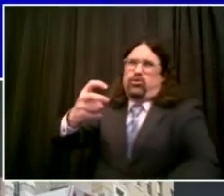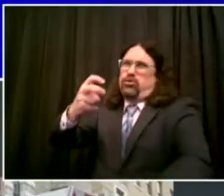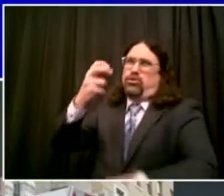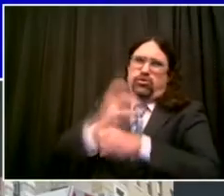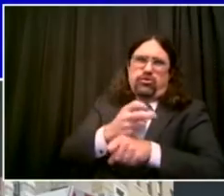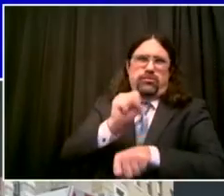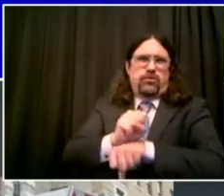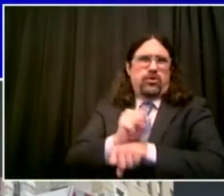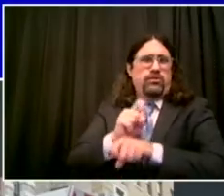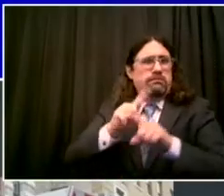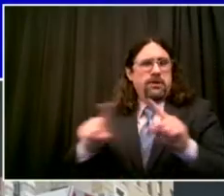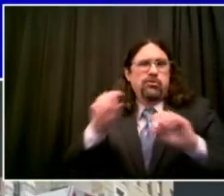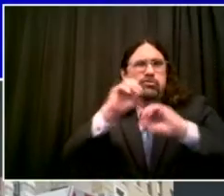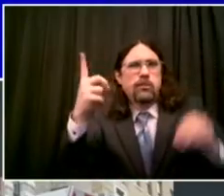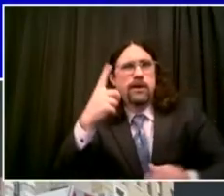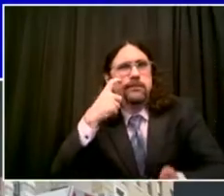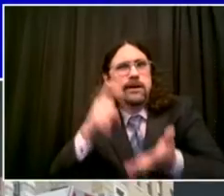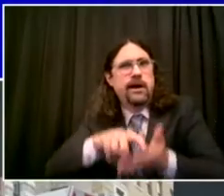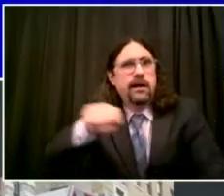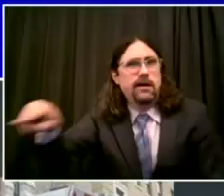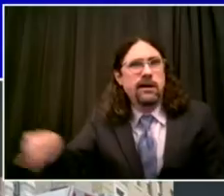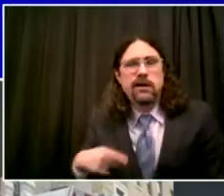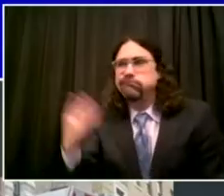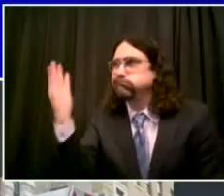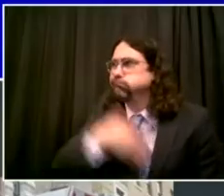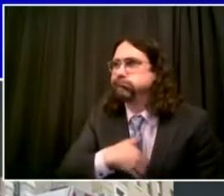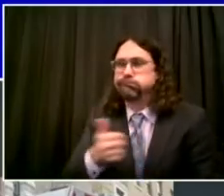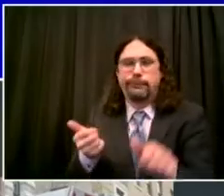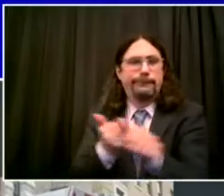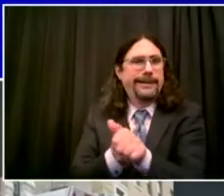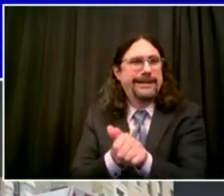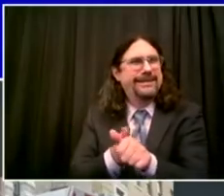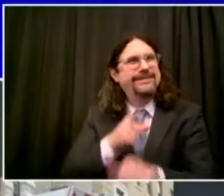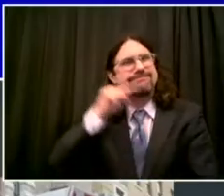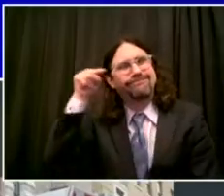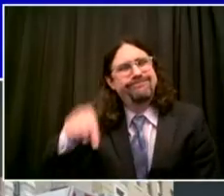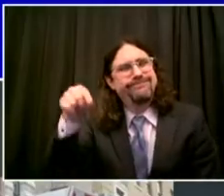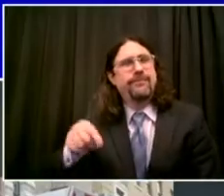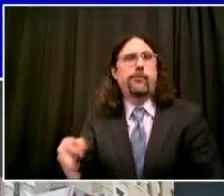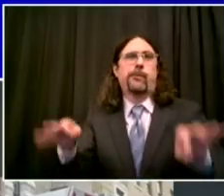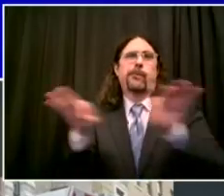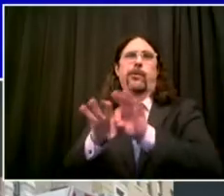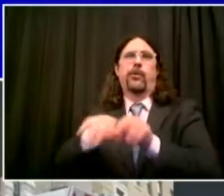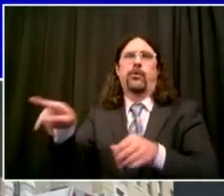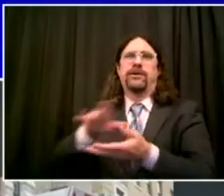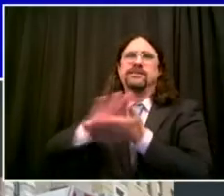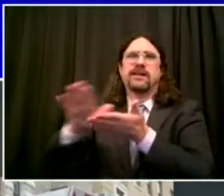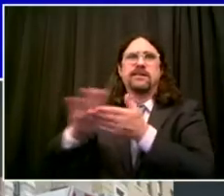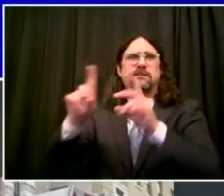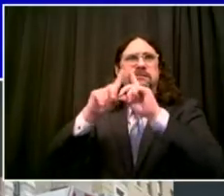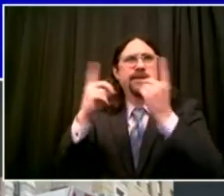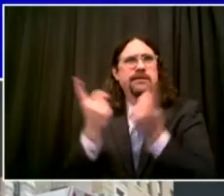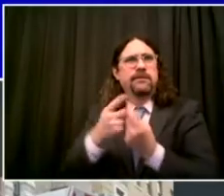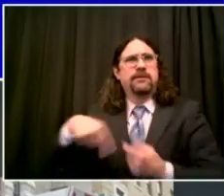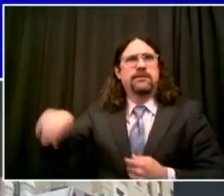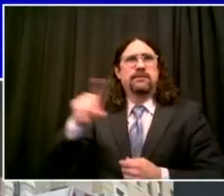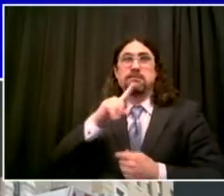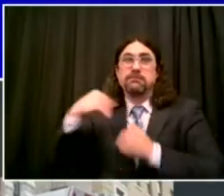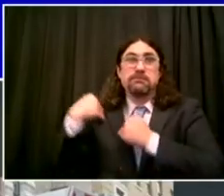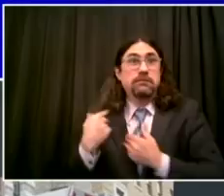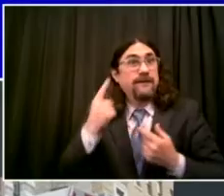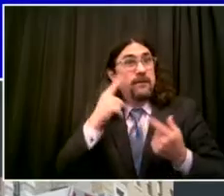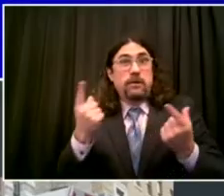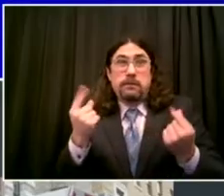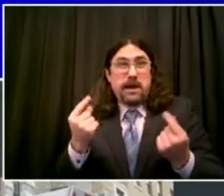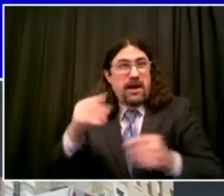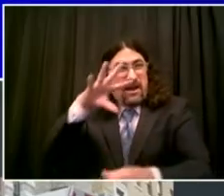they beat back a snowstorm, including a few years ago, the largest blizzard in the history of New York City, and our sanitation department had the city up